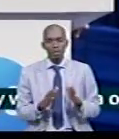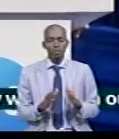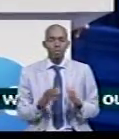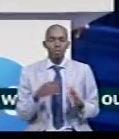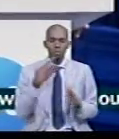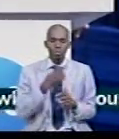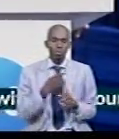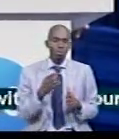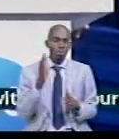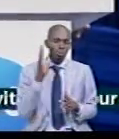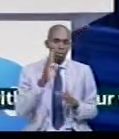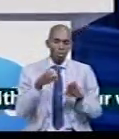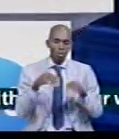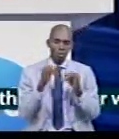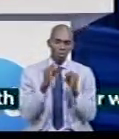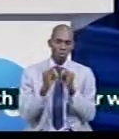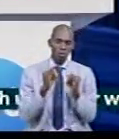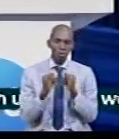give testimony.